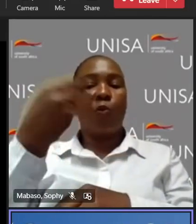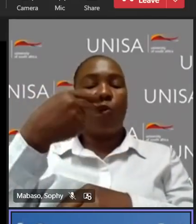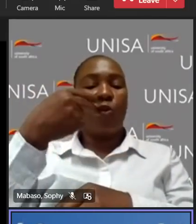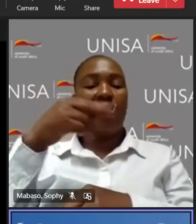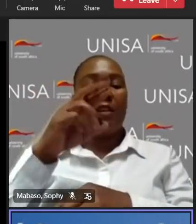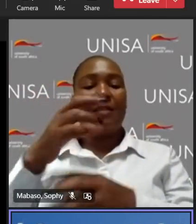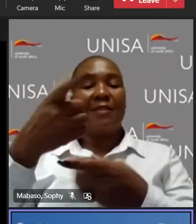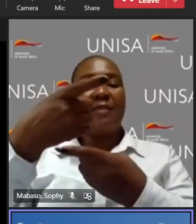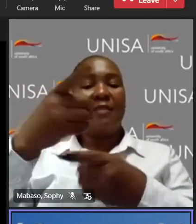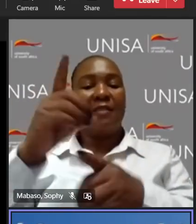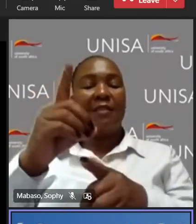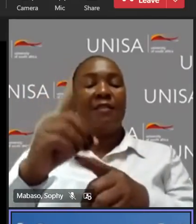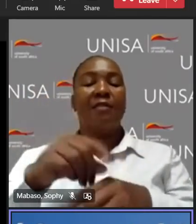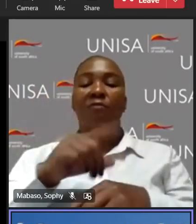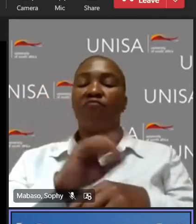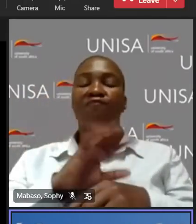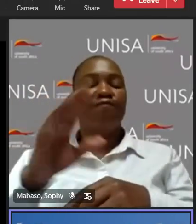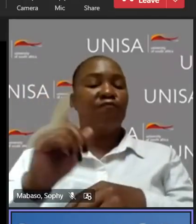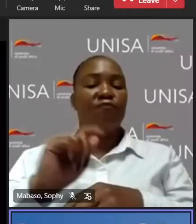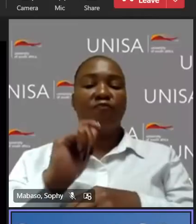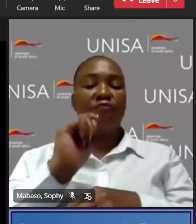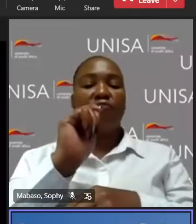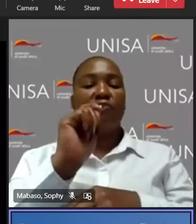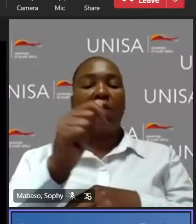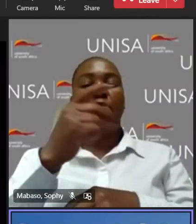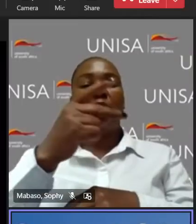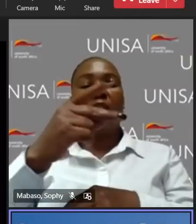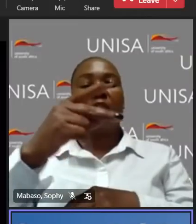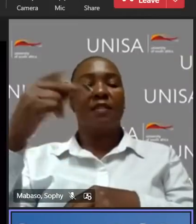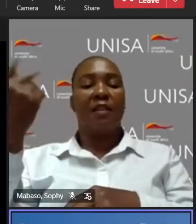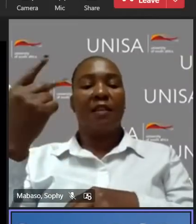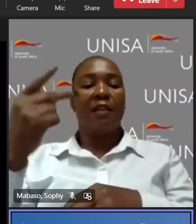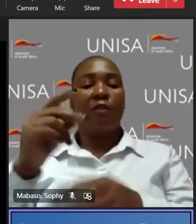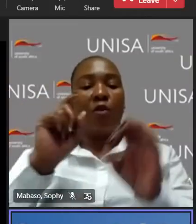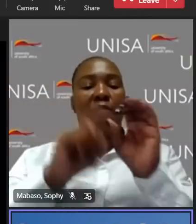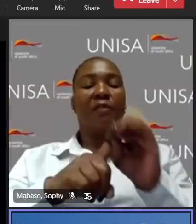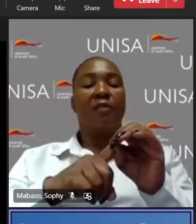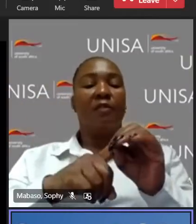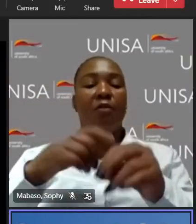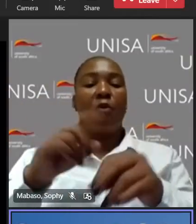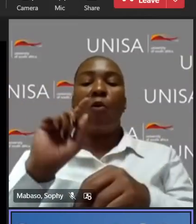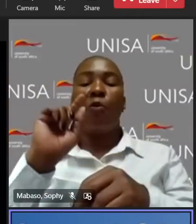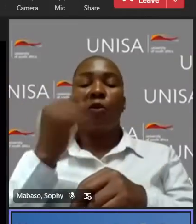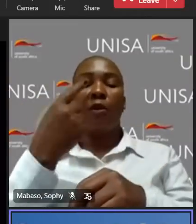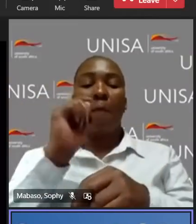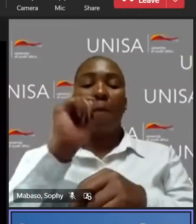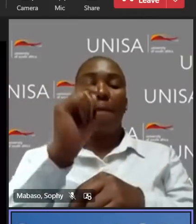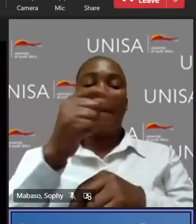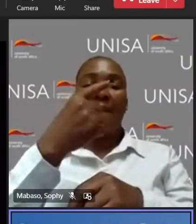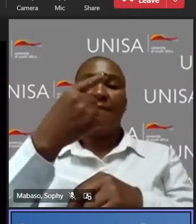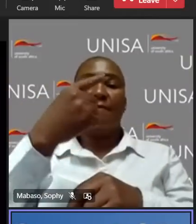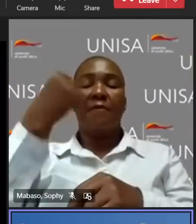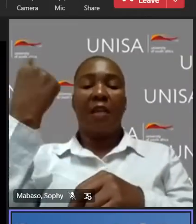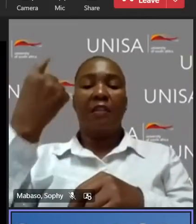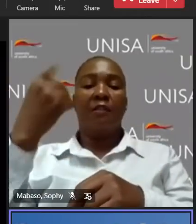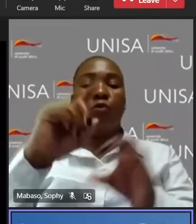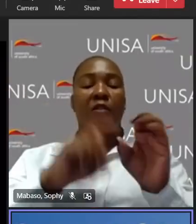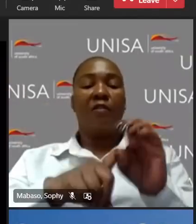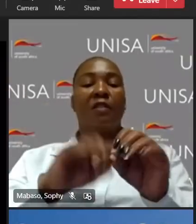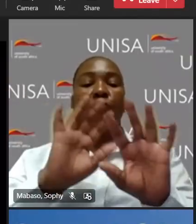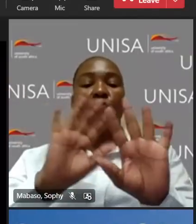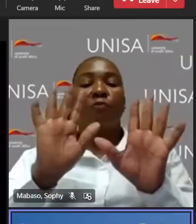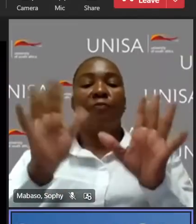We don't fund the second postgraduate qualification. We only fund the first